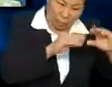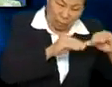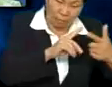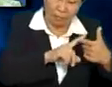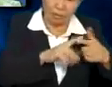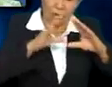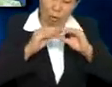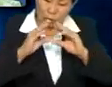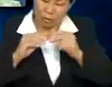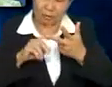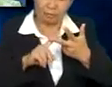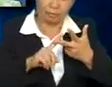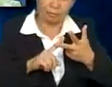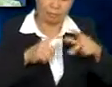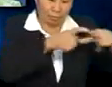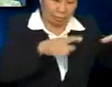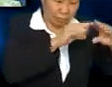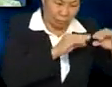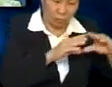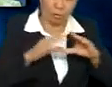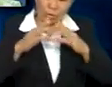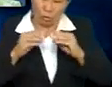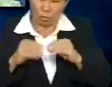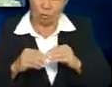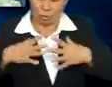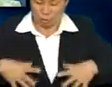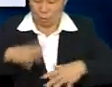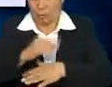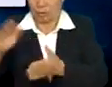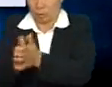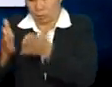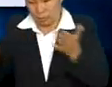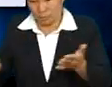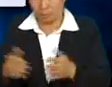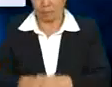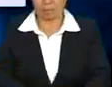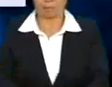sponge, cotton, cloth, newspaper.